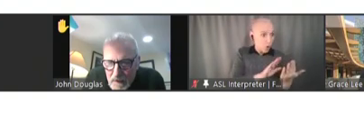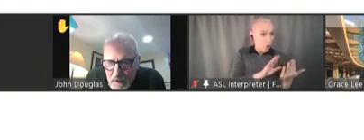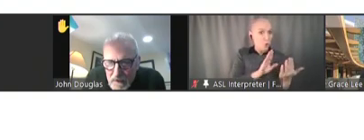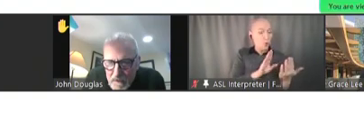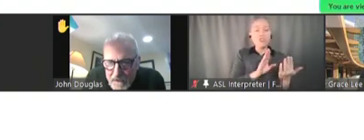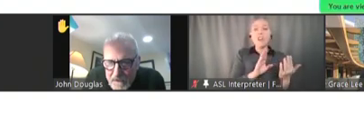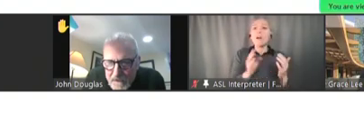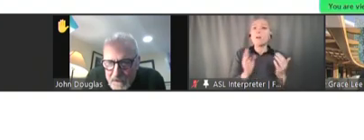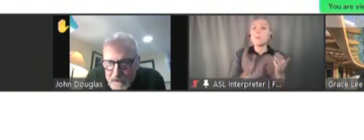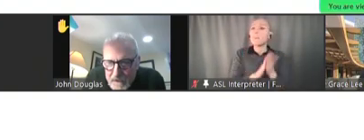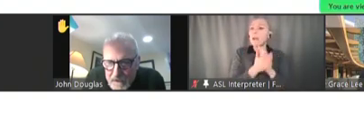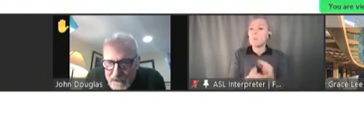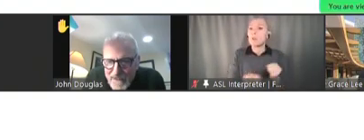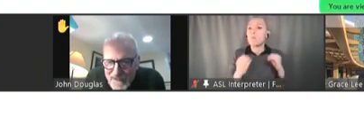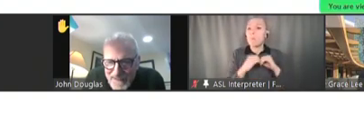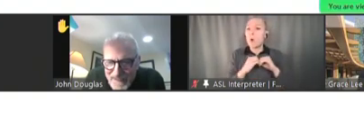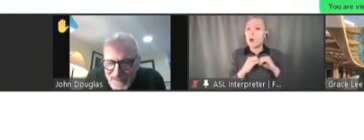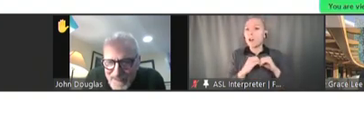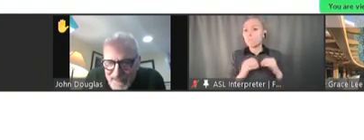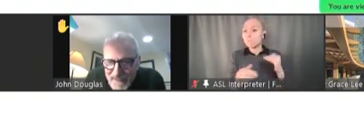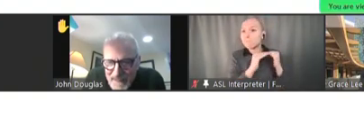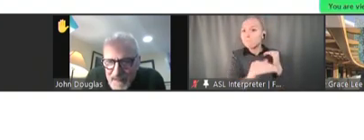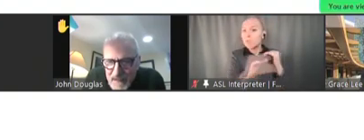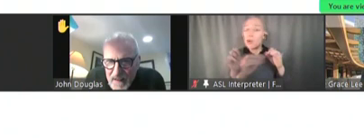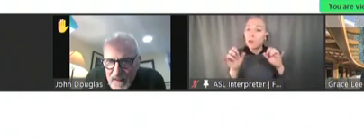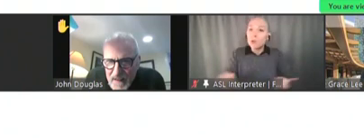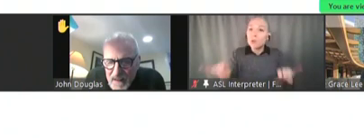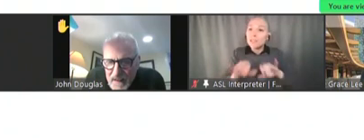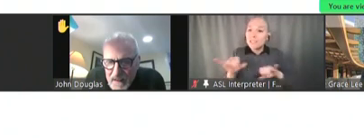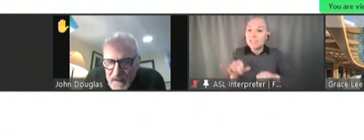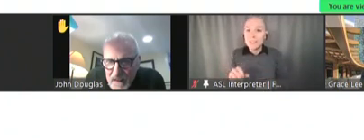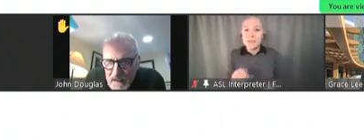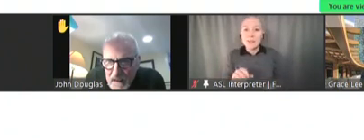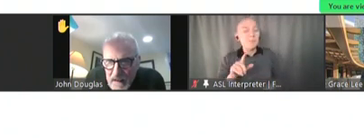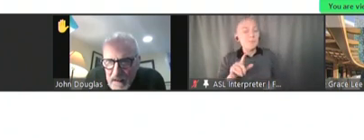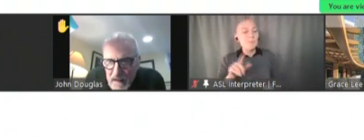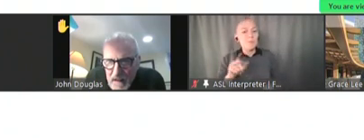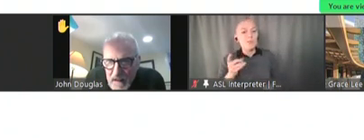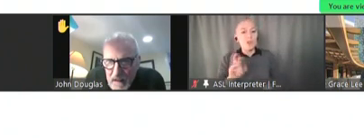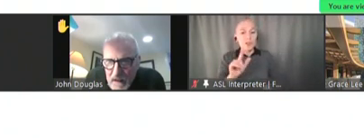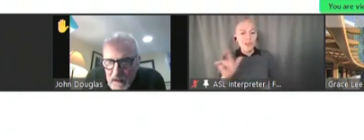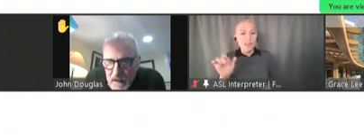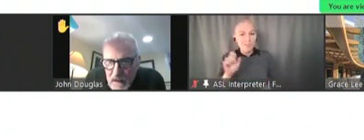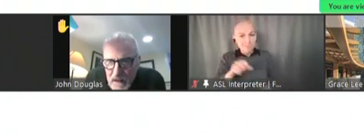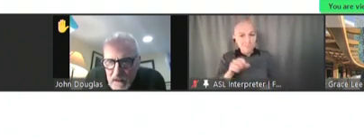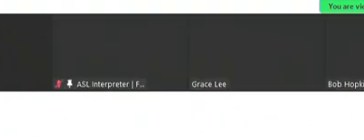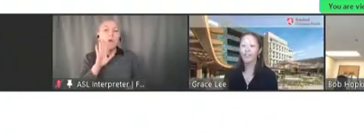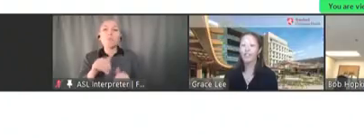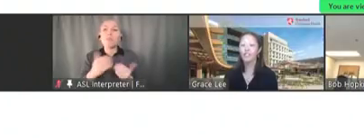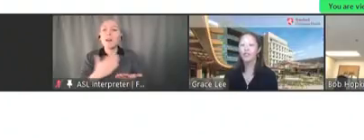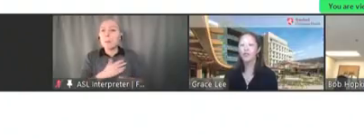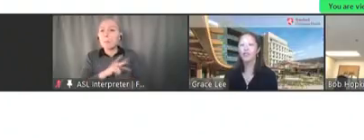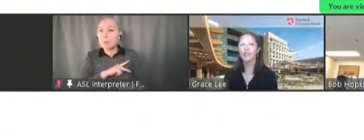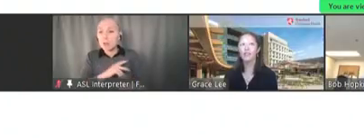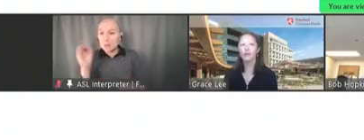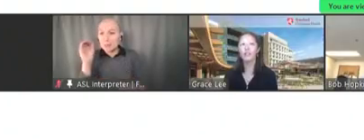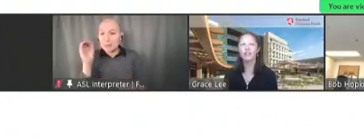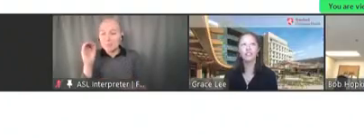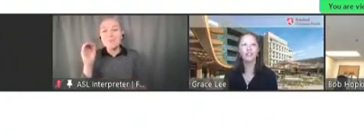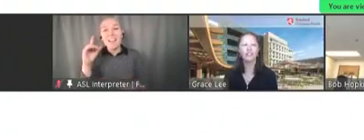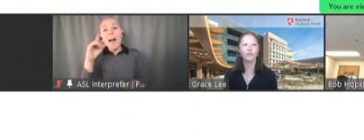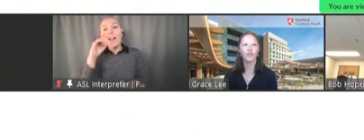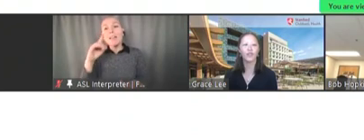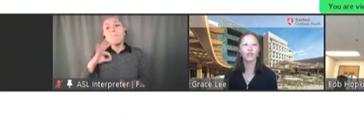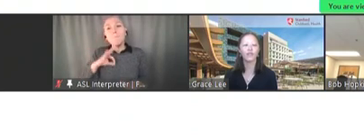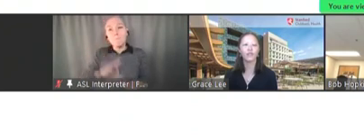Yes, I'll just give my personal opinion. So I certainly think that there would be much benefit. I think, you know, prior